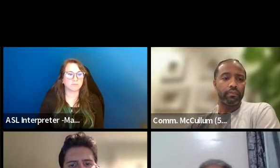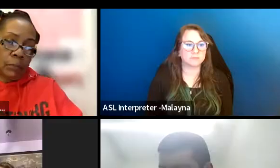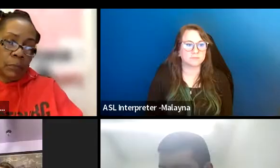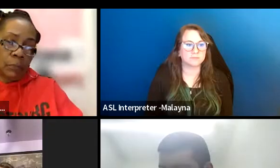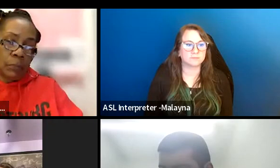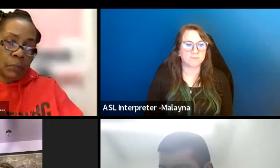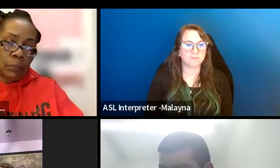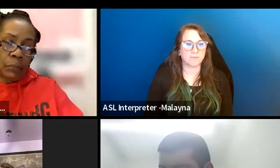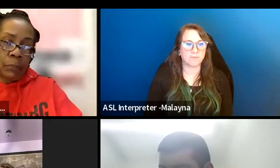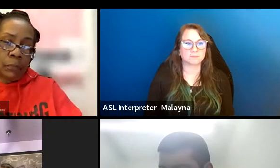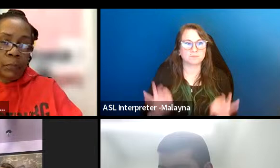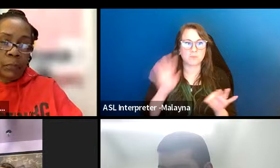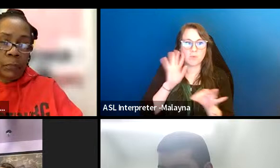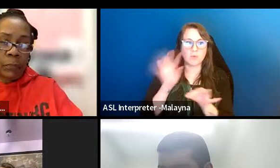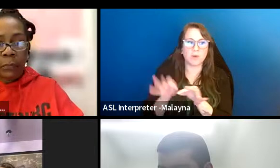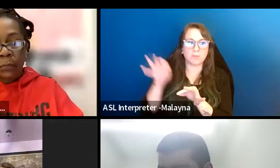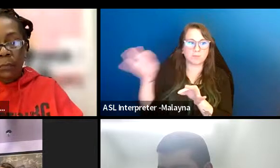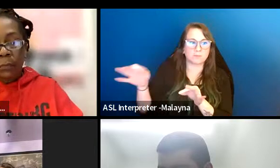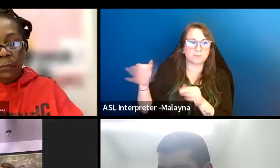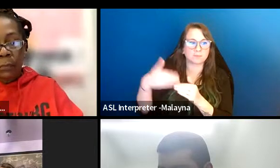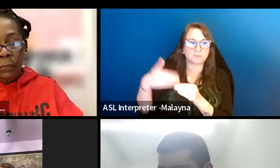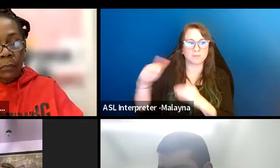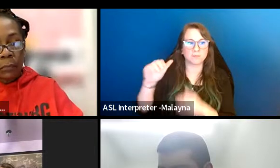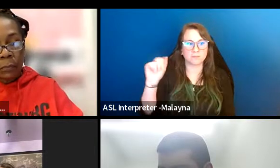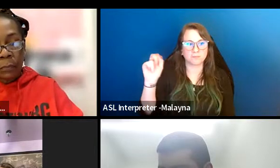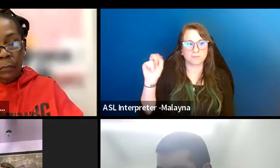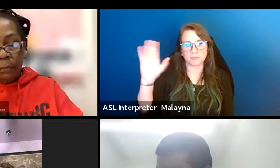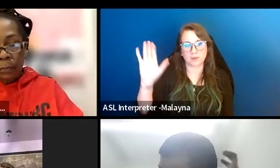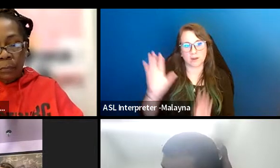Okay, so we're postponing that to our next ANC meeting.